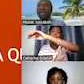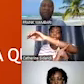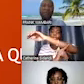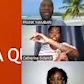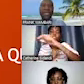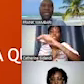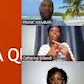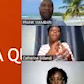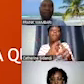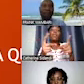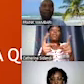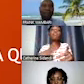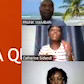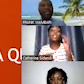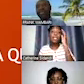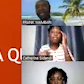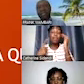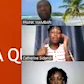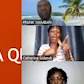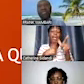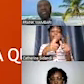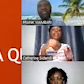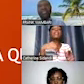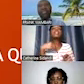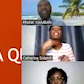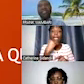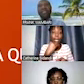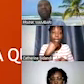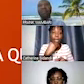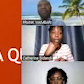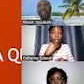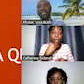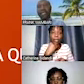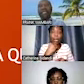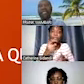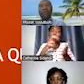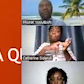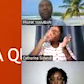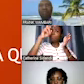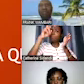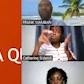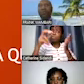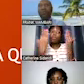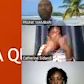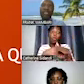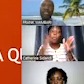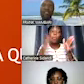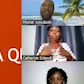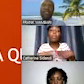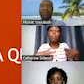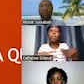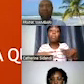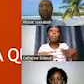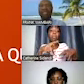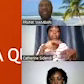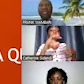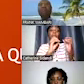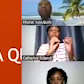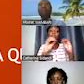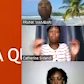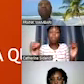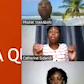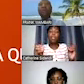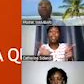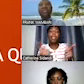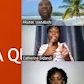where I live, and she died because she jumped in a night and there was nobody who was there to rescue her. There are some people who take